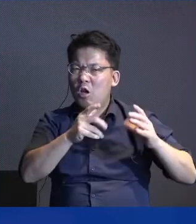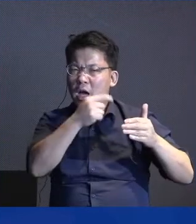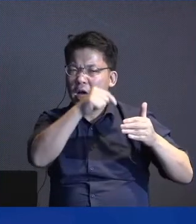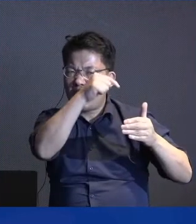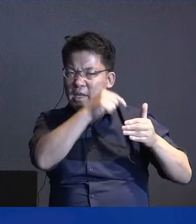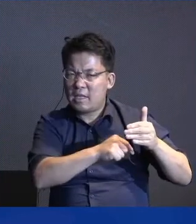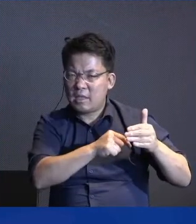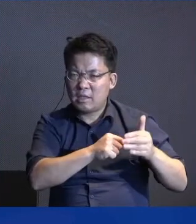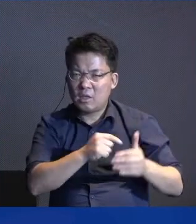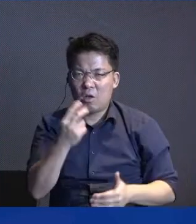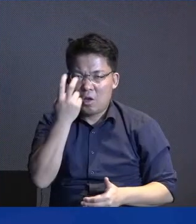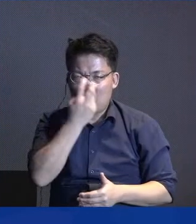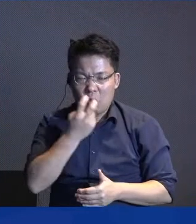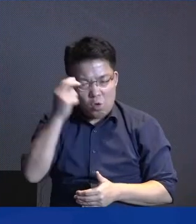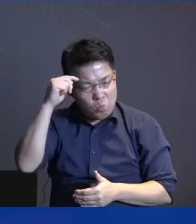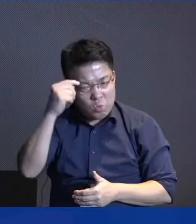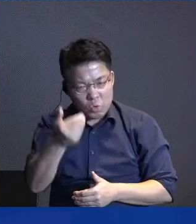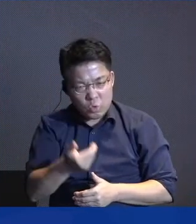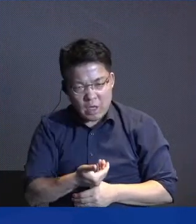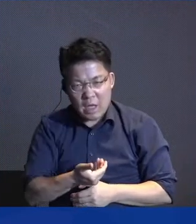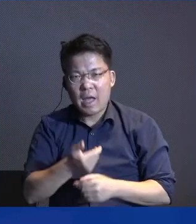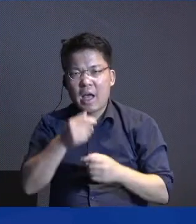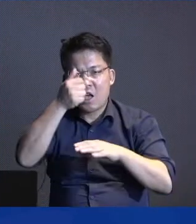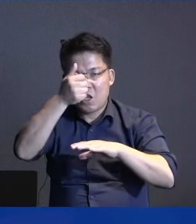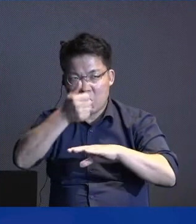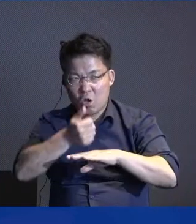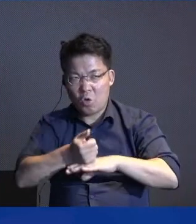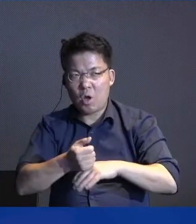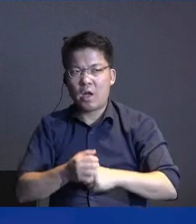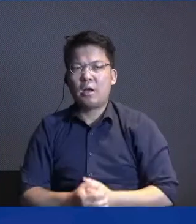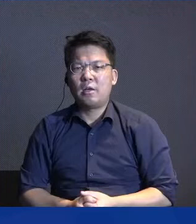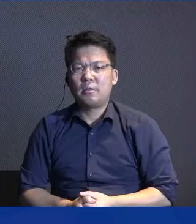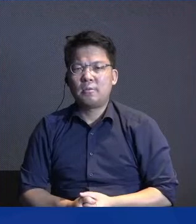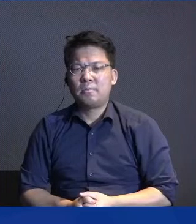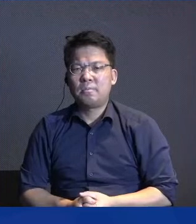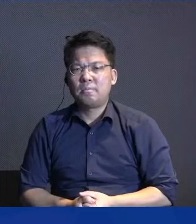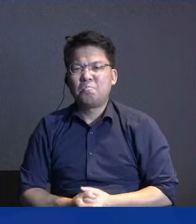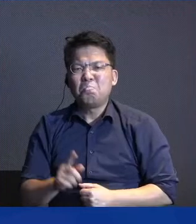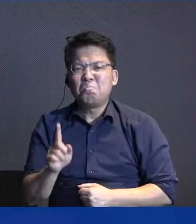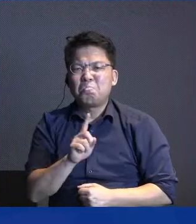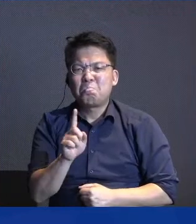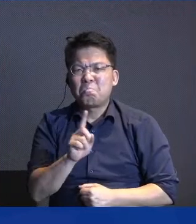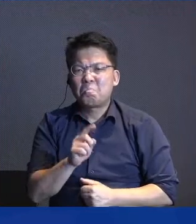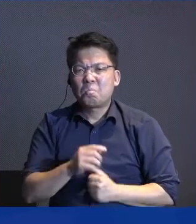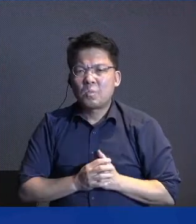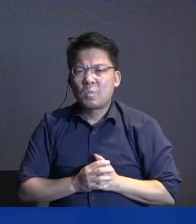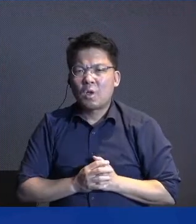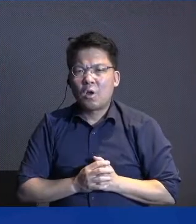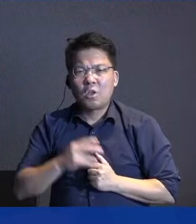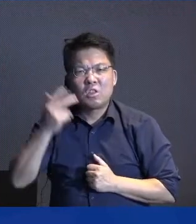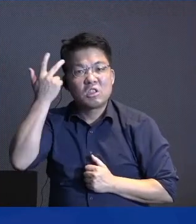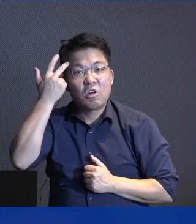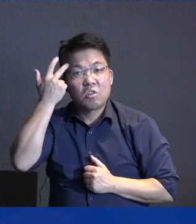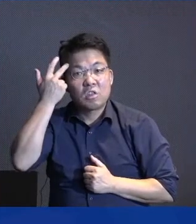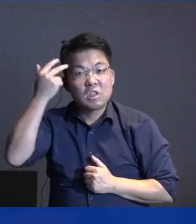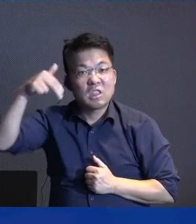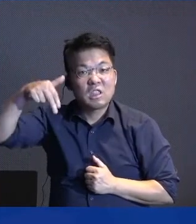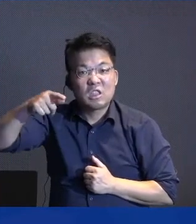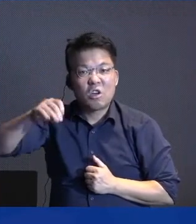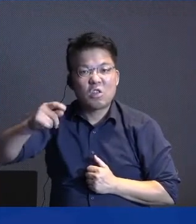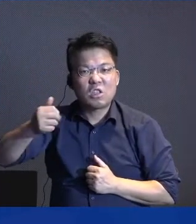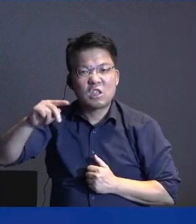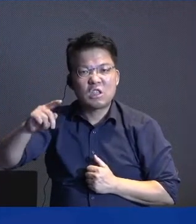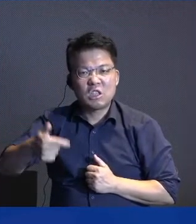the significantly increased psychological distress and the mental health problem in European older adults. Here, what